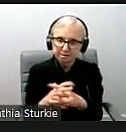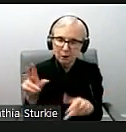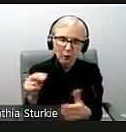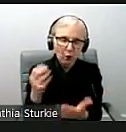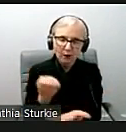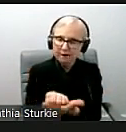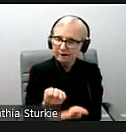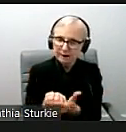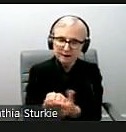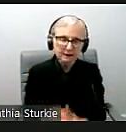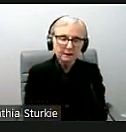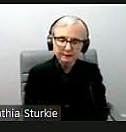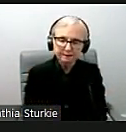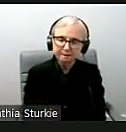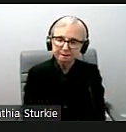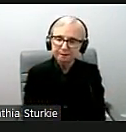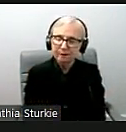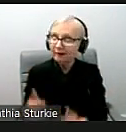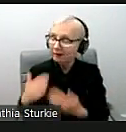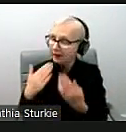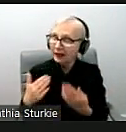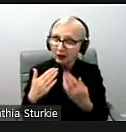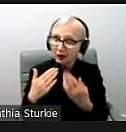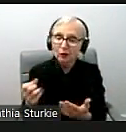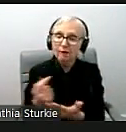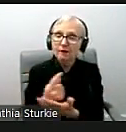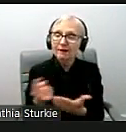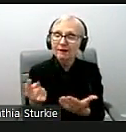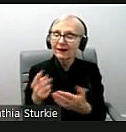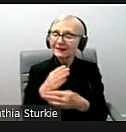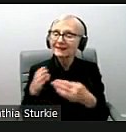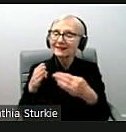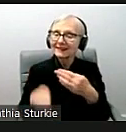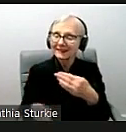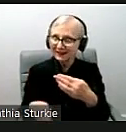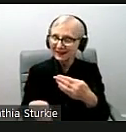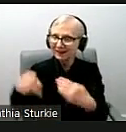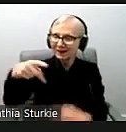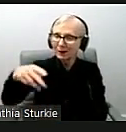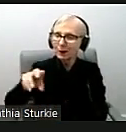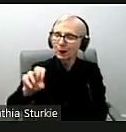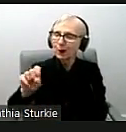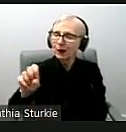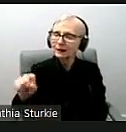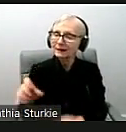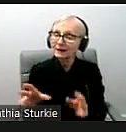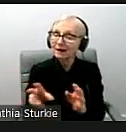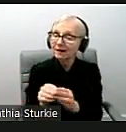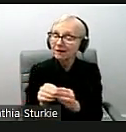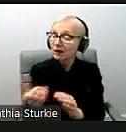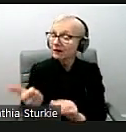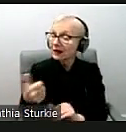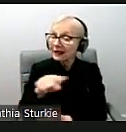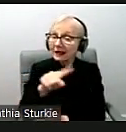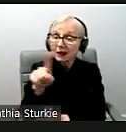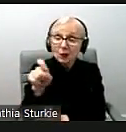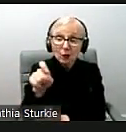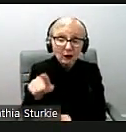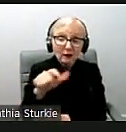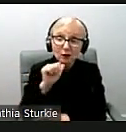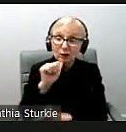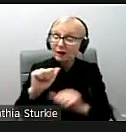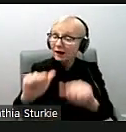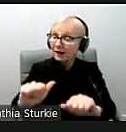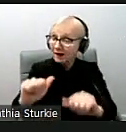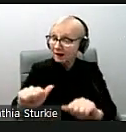Thank you very much. All right, thank you, everybody. That's going to wrap up today's press conference. If you have any questions that you were not able to ask today